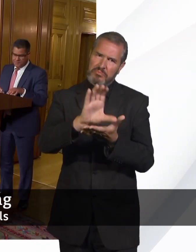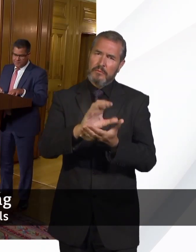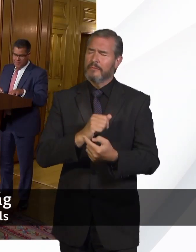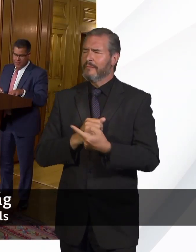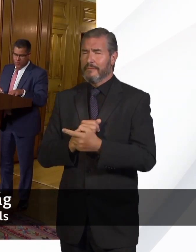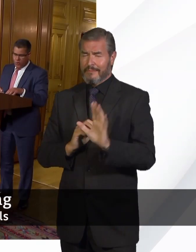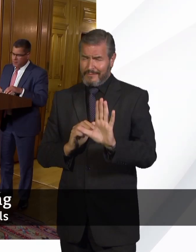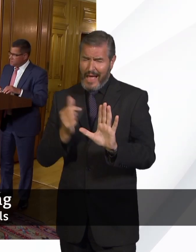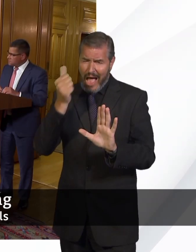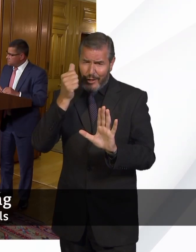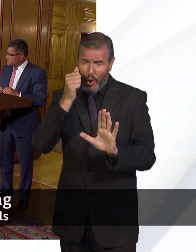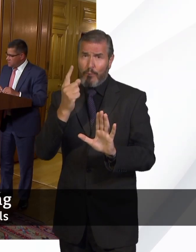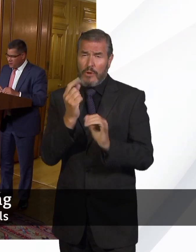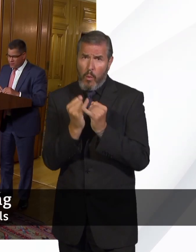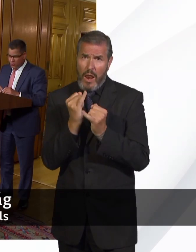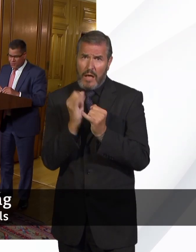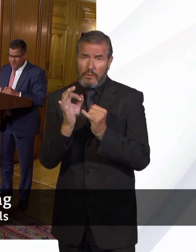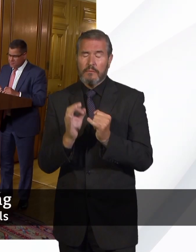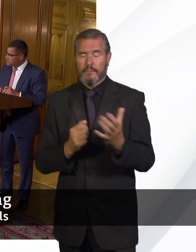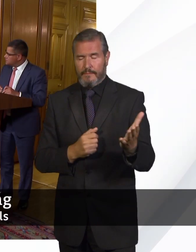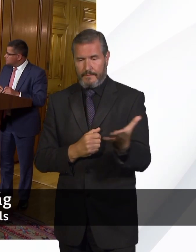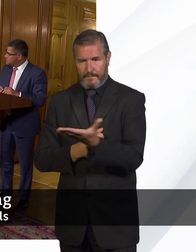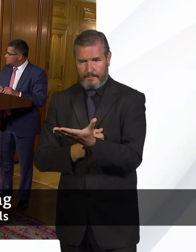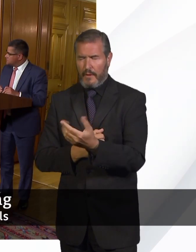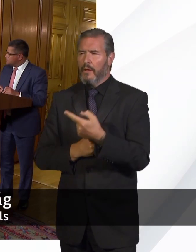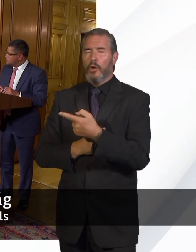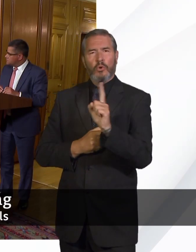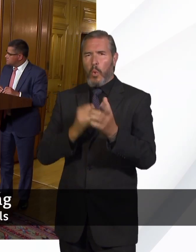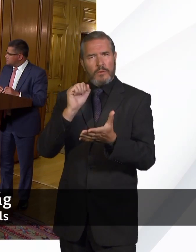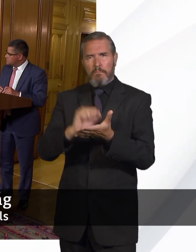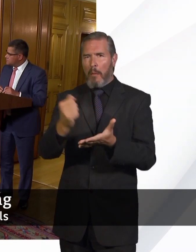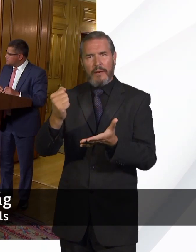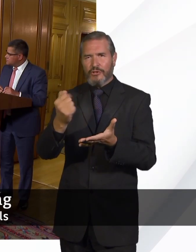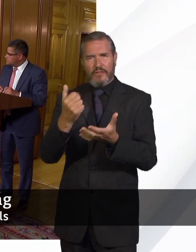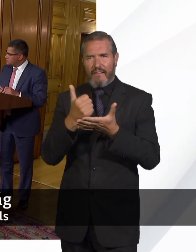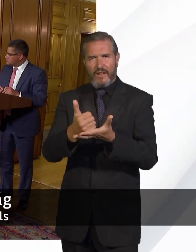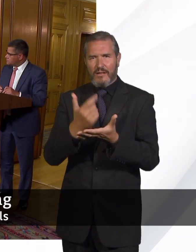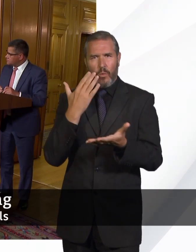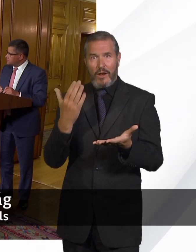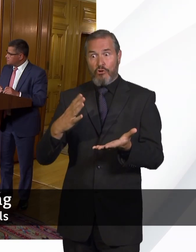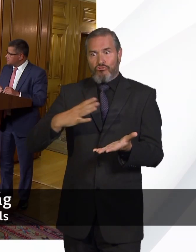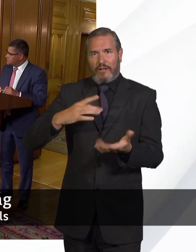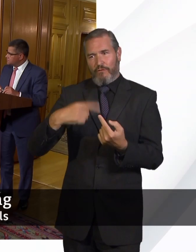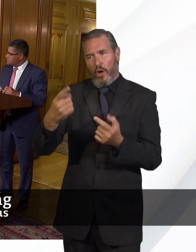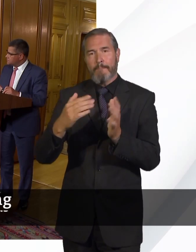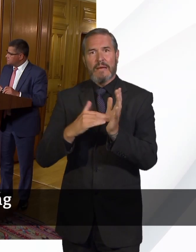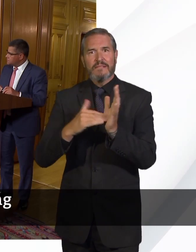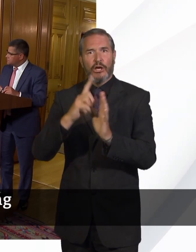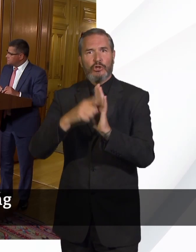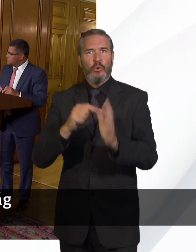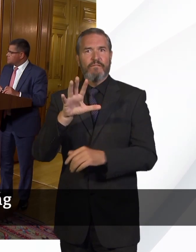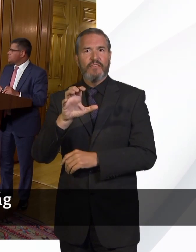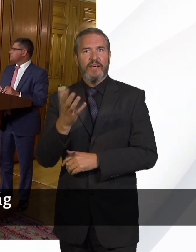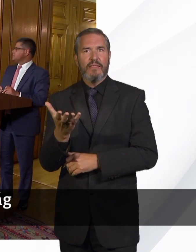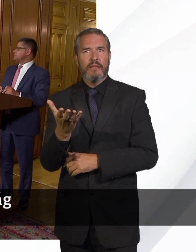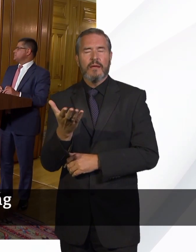Can I just ask one last question? Yes, of course. You're not going to be publishing the advice in good time for the 15th of June. So can you now